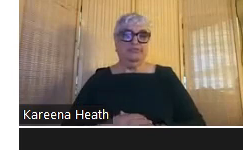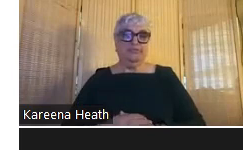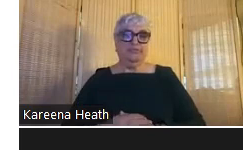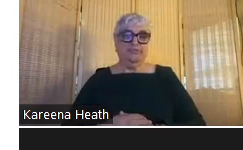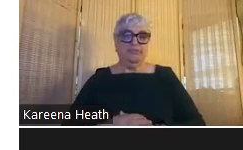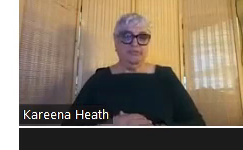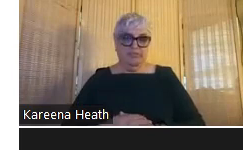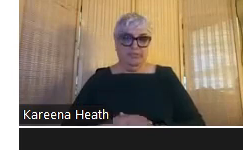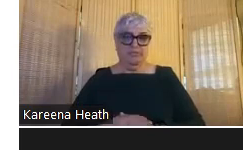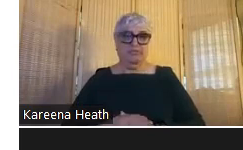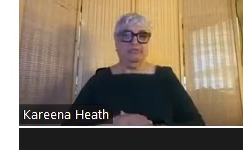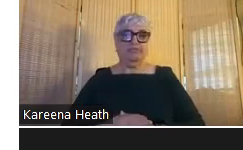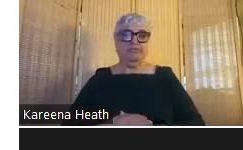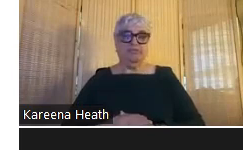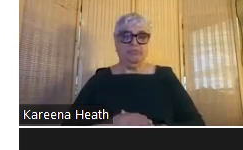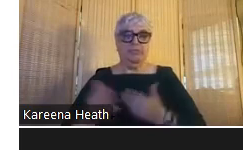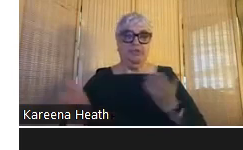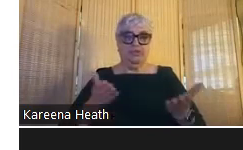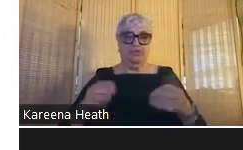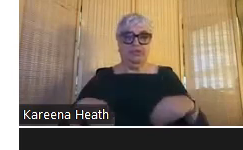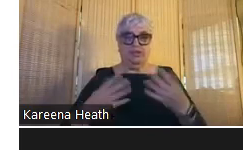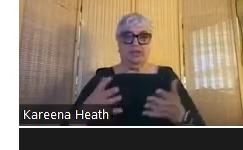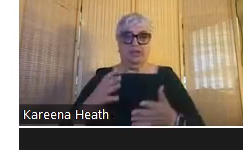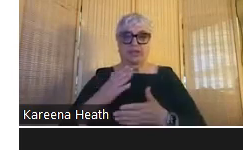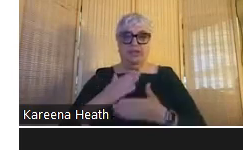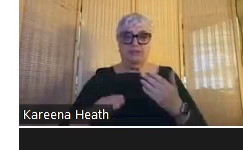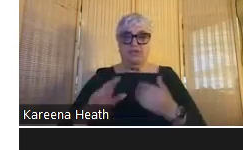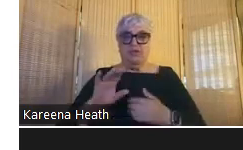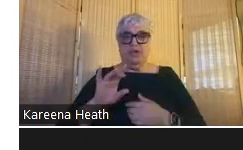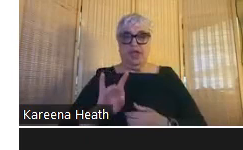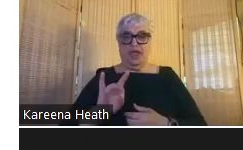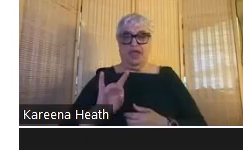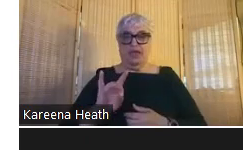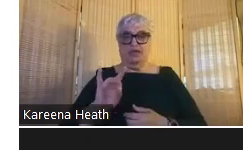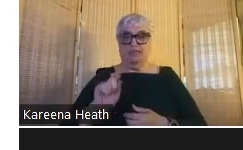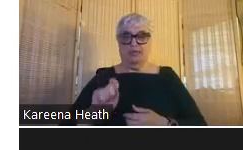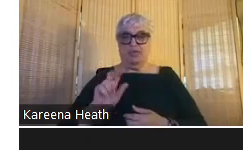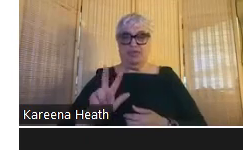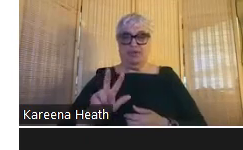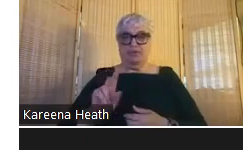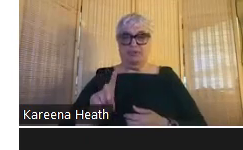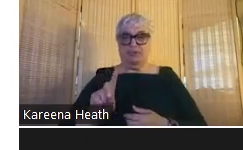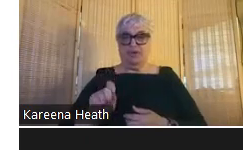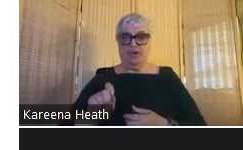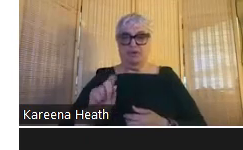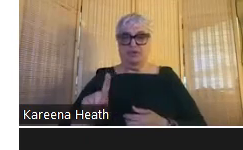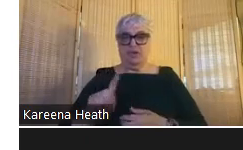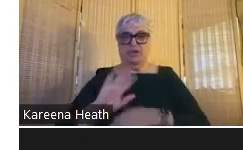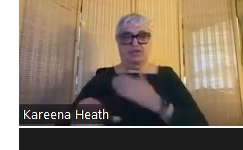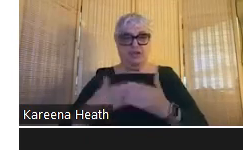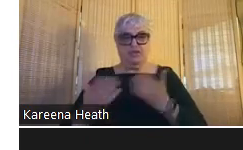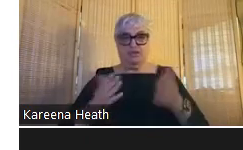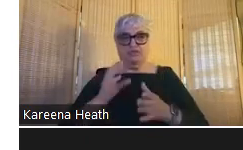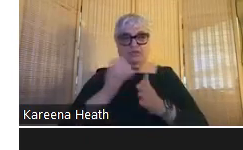Okay, so service delivery and setting, part 8.3.1. Again, this is applicable to all services in this